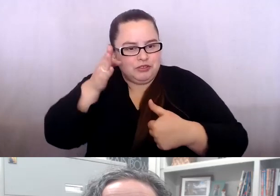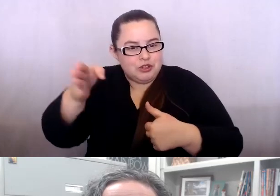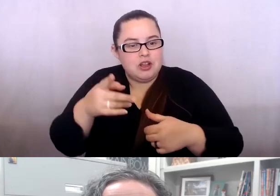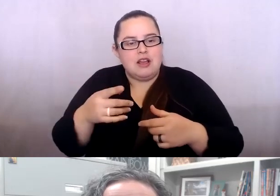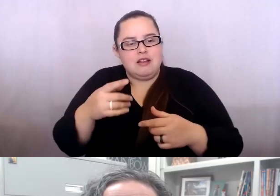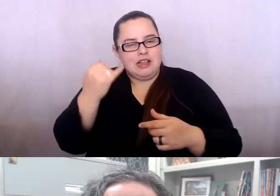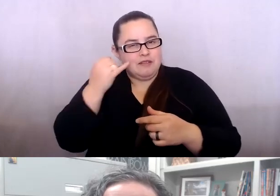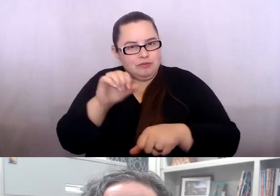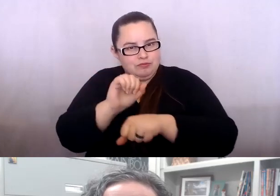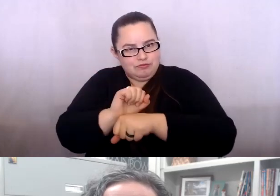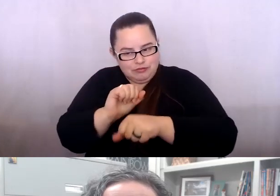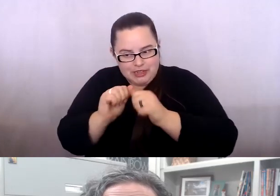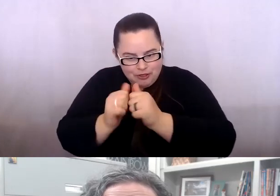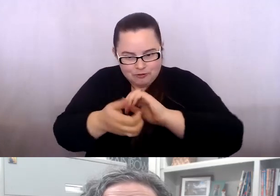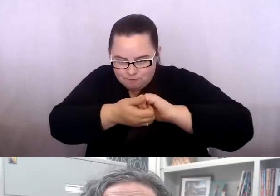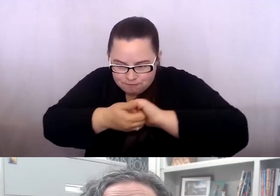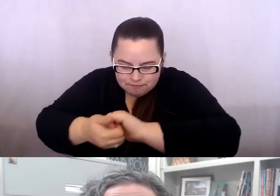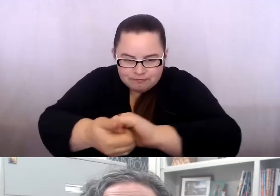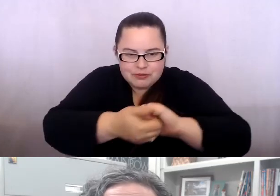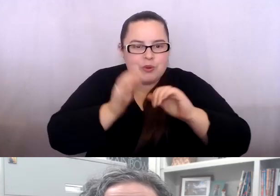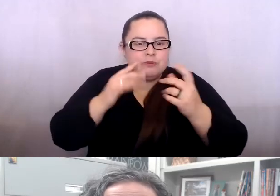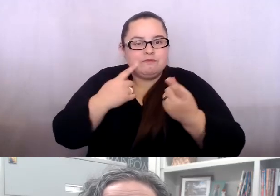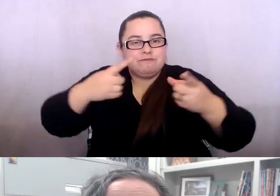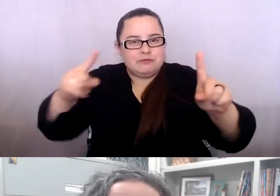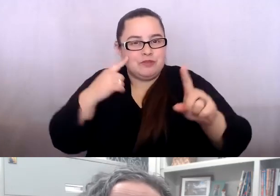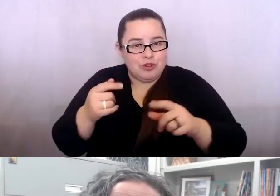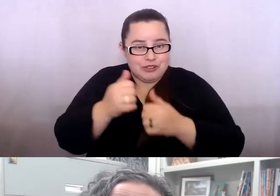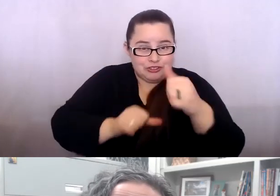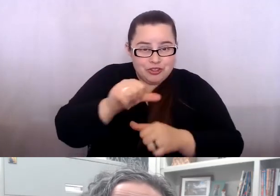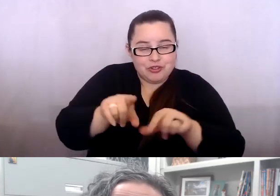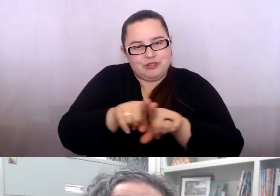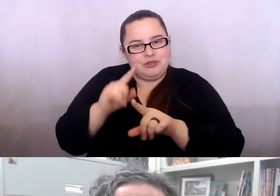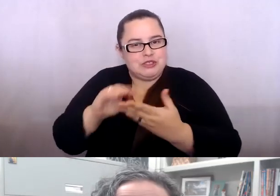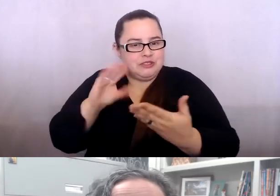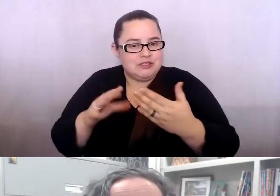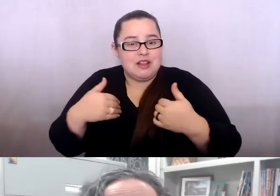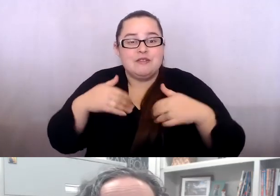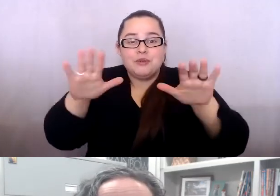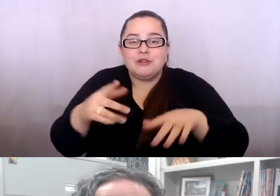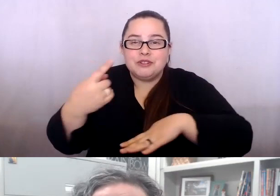will all be able to accomplish what we need to for our students and for each other. Have a wonderful day, everybody.